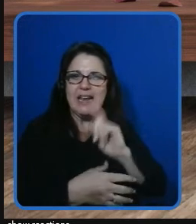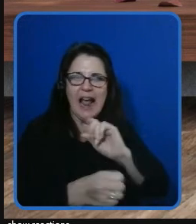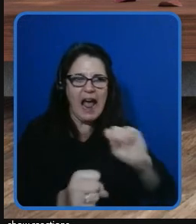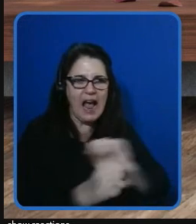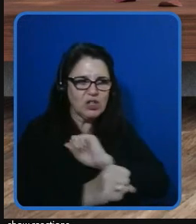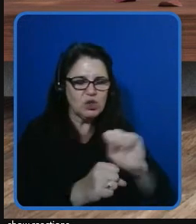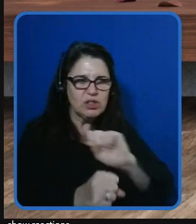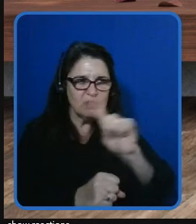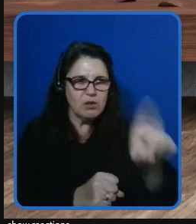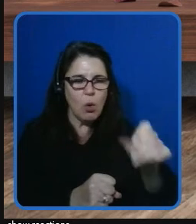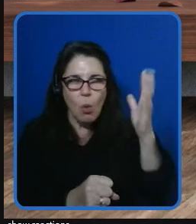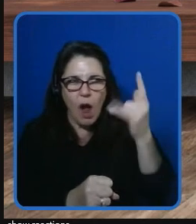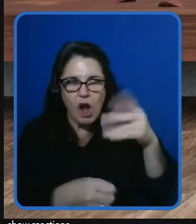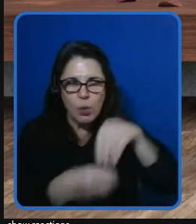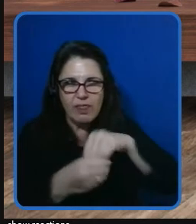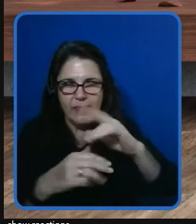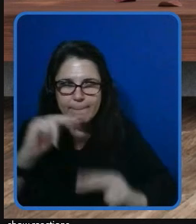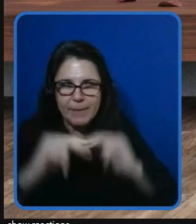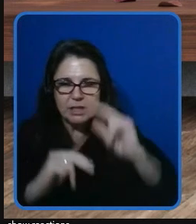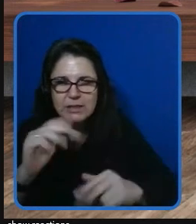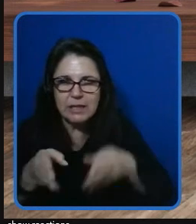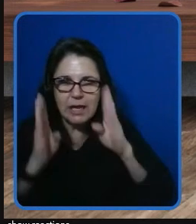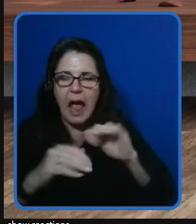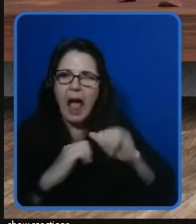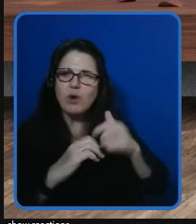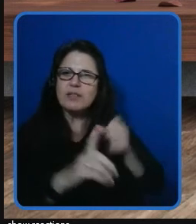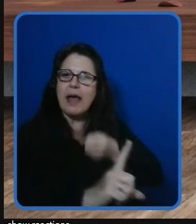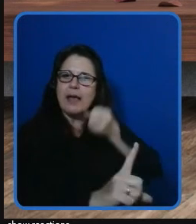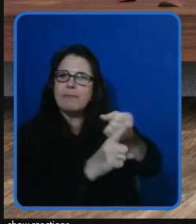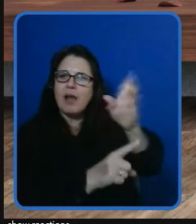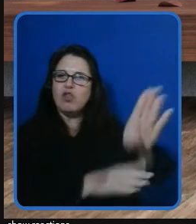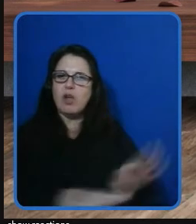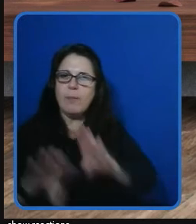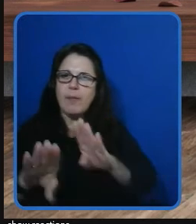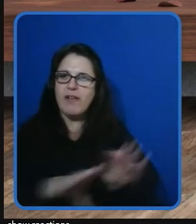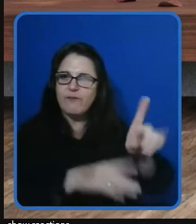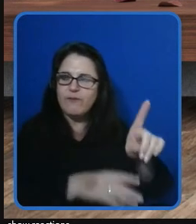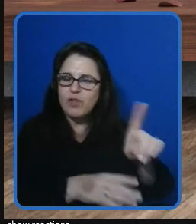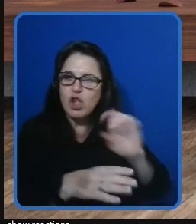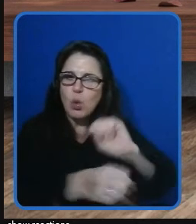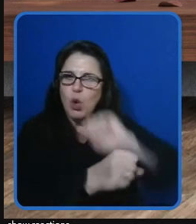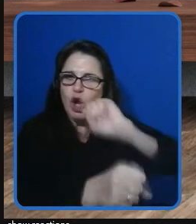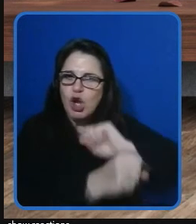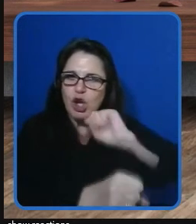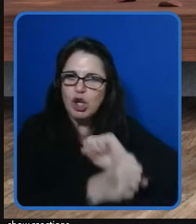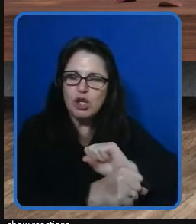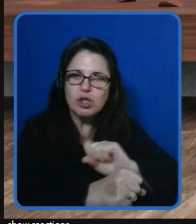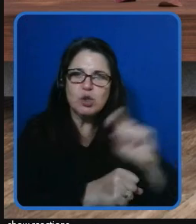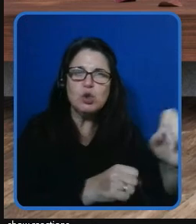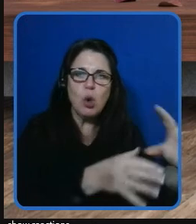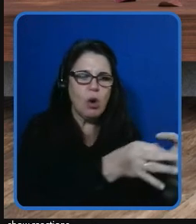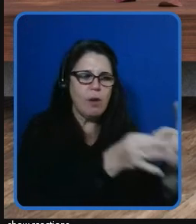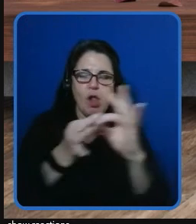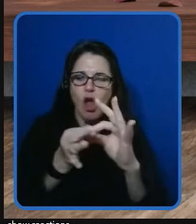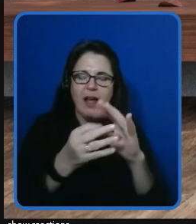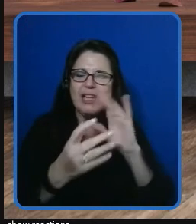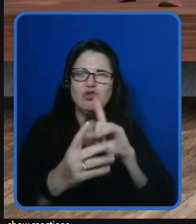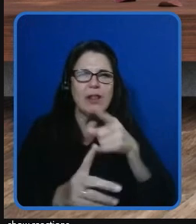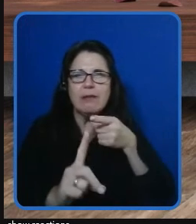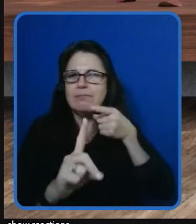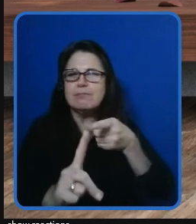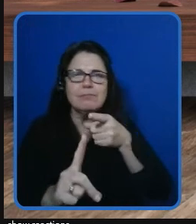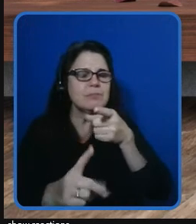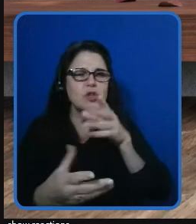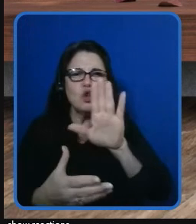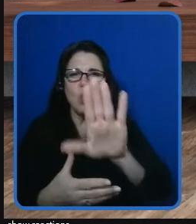in our building, how is that going to impact the performance? And so belonging really goes to your point, John, of structure. And when